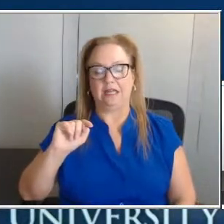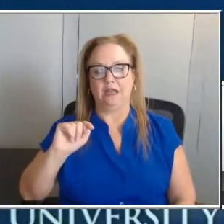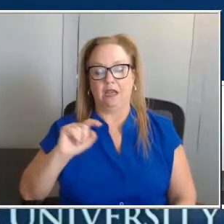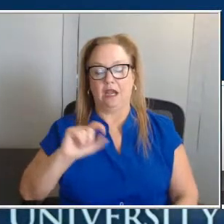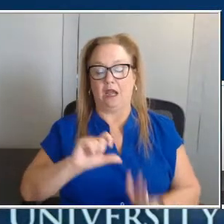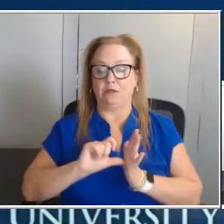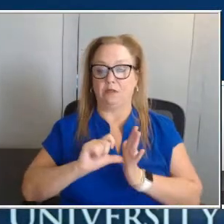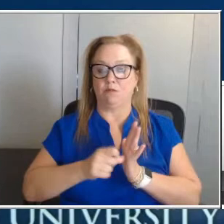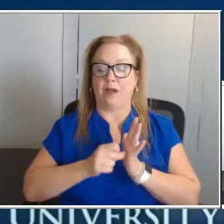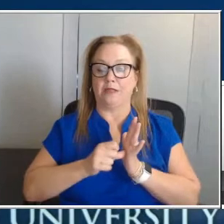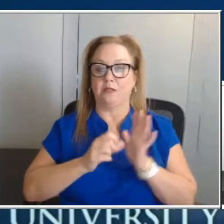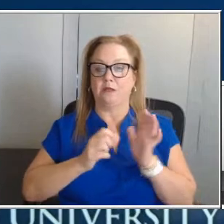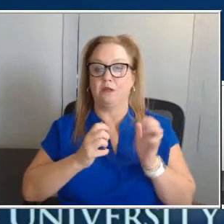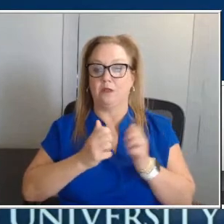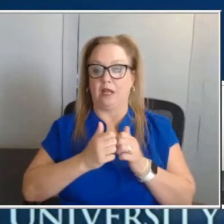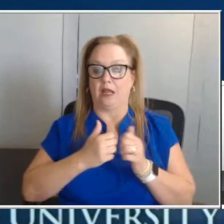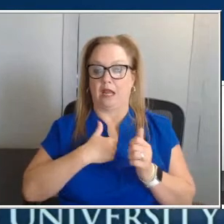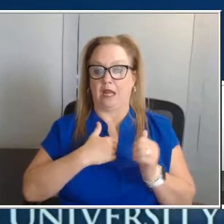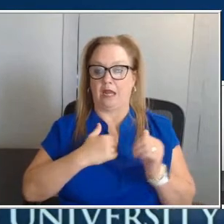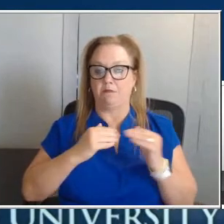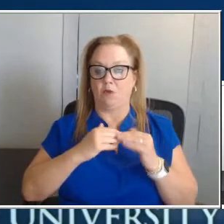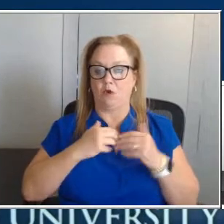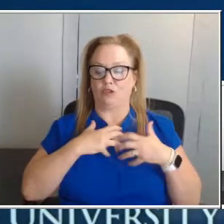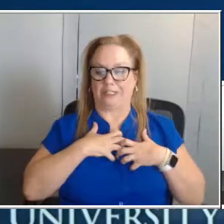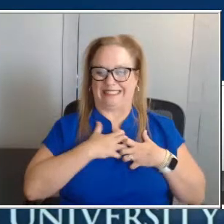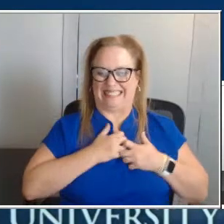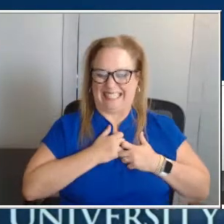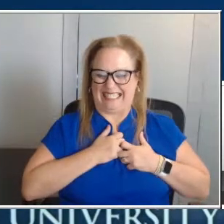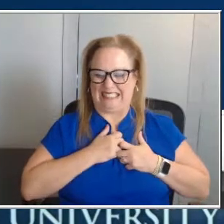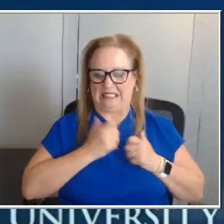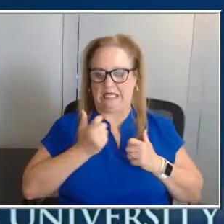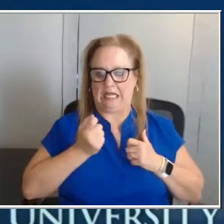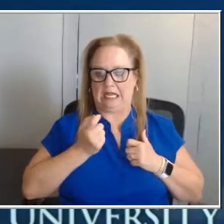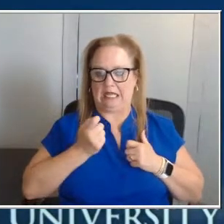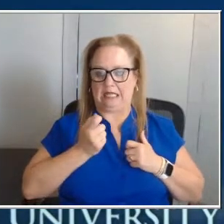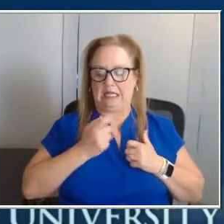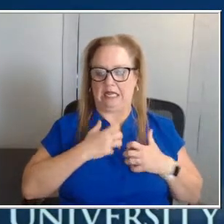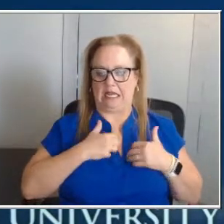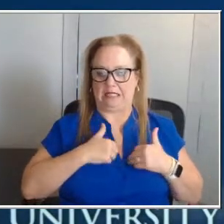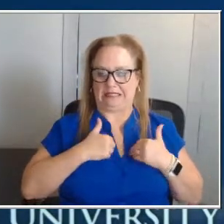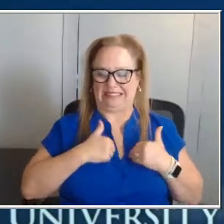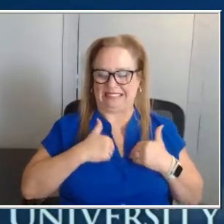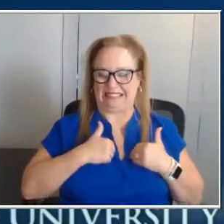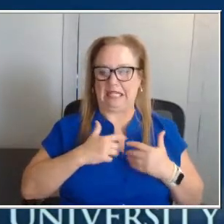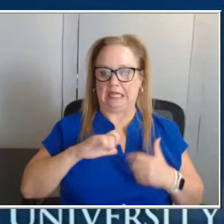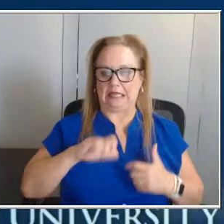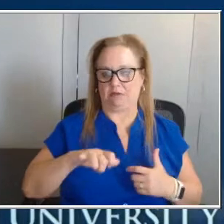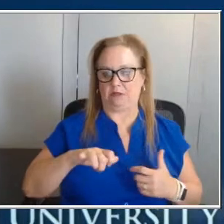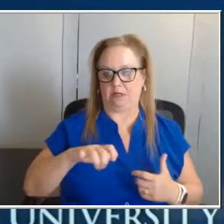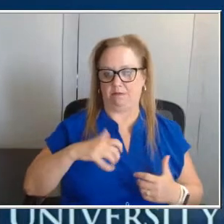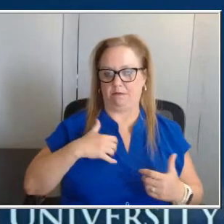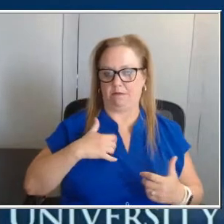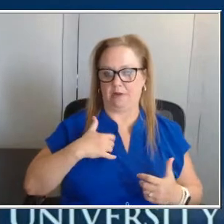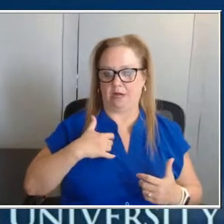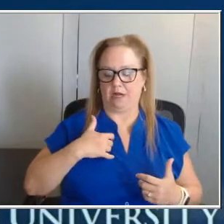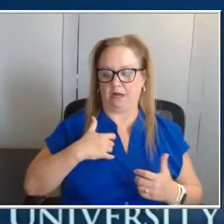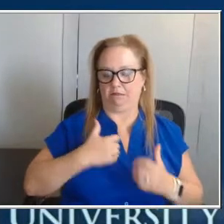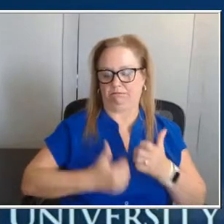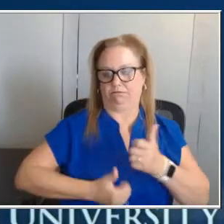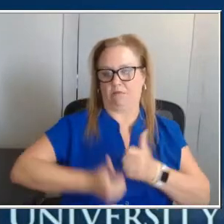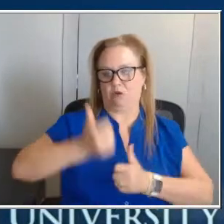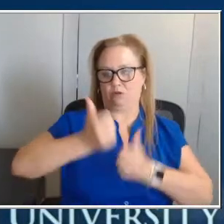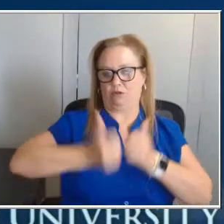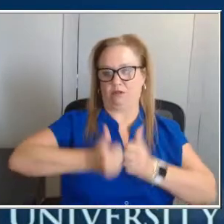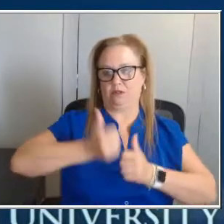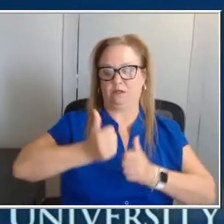by was I had a little bit more chest tightness. I have just a touch of underlying asthma, and that was my predominant symptom. So going along with the